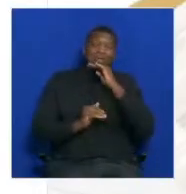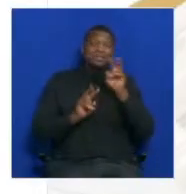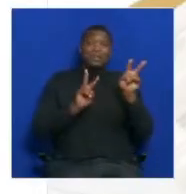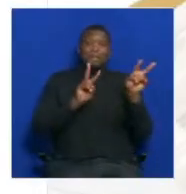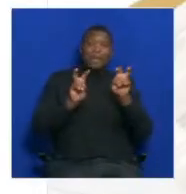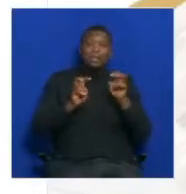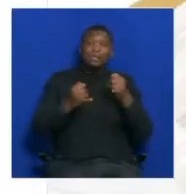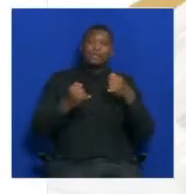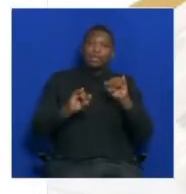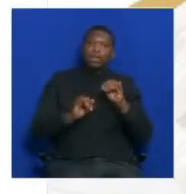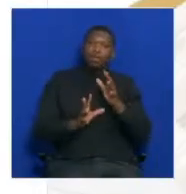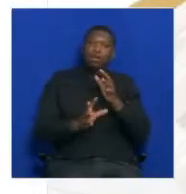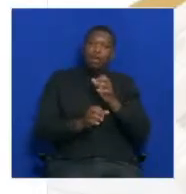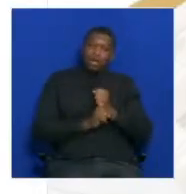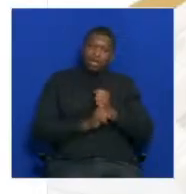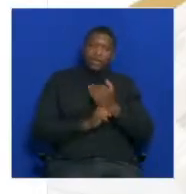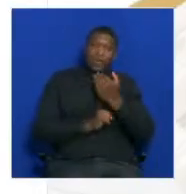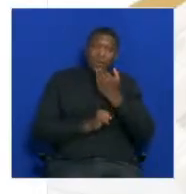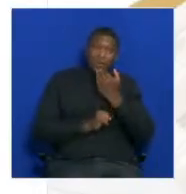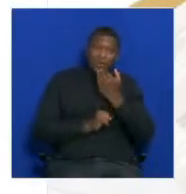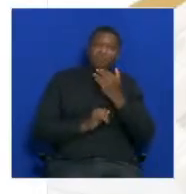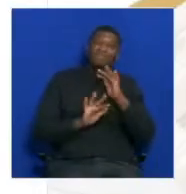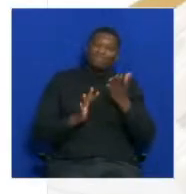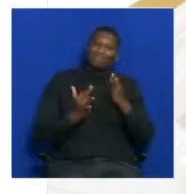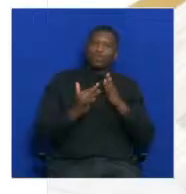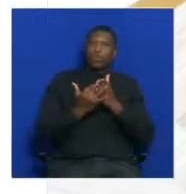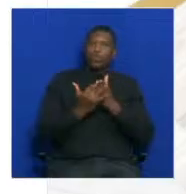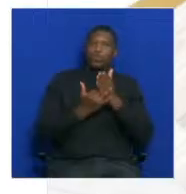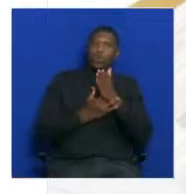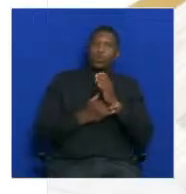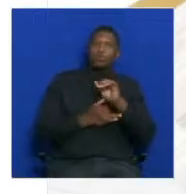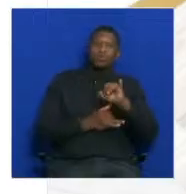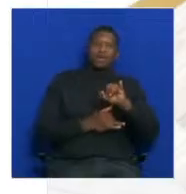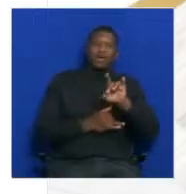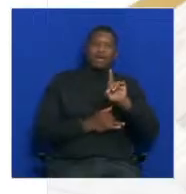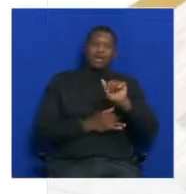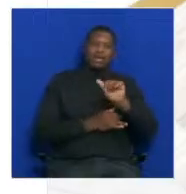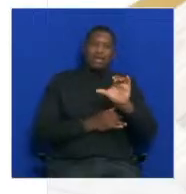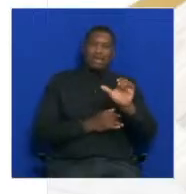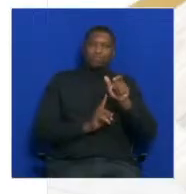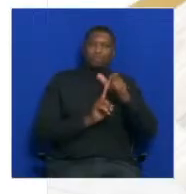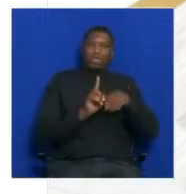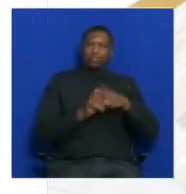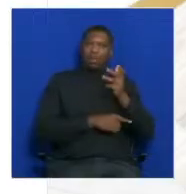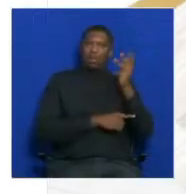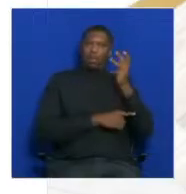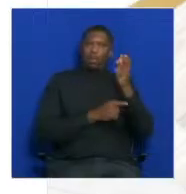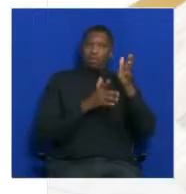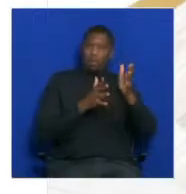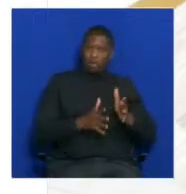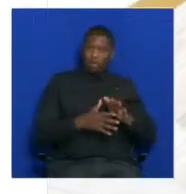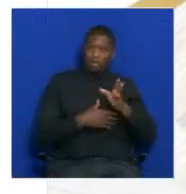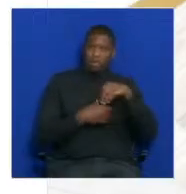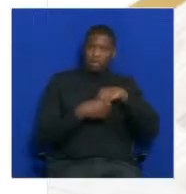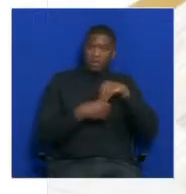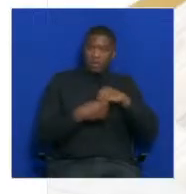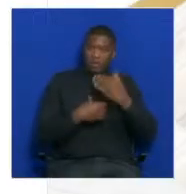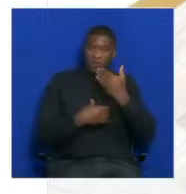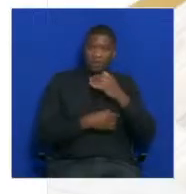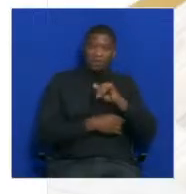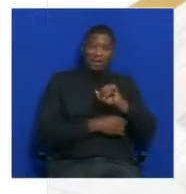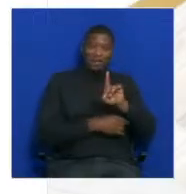directly, mainly through the IDEC spokesperson, including by the ID herself and